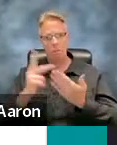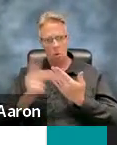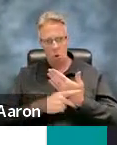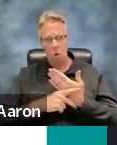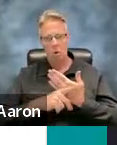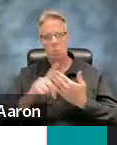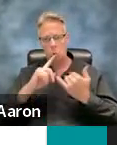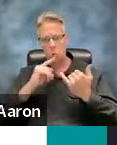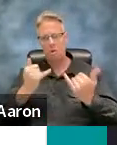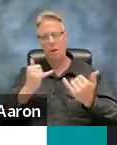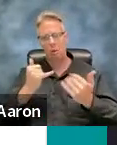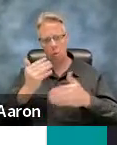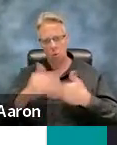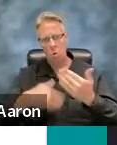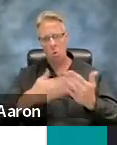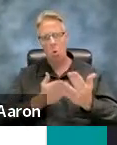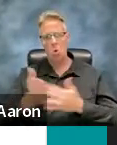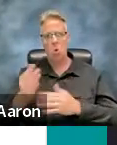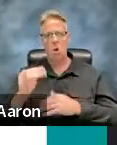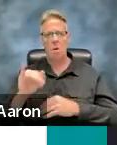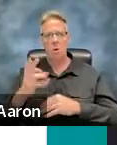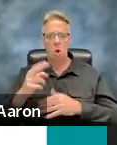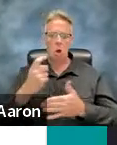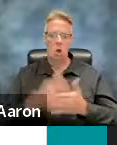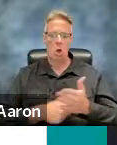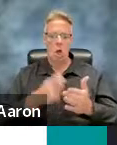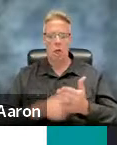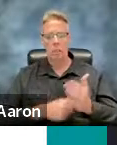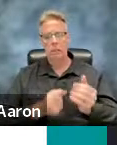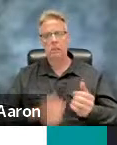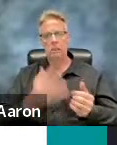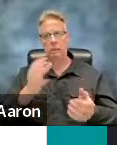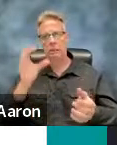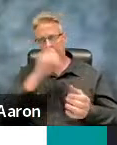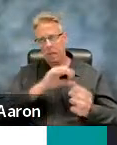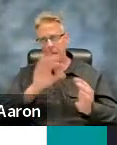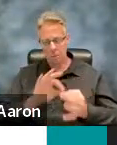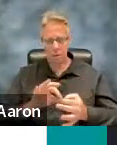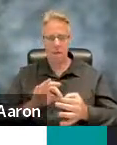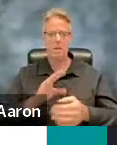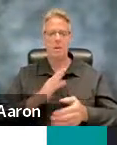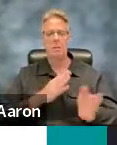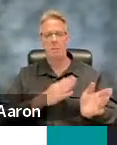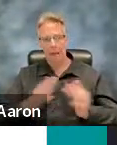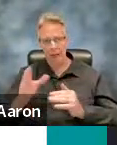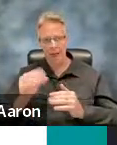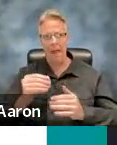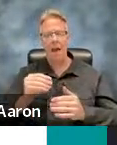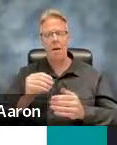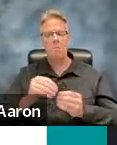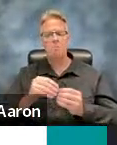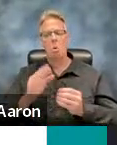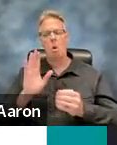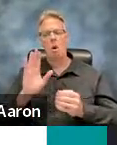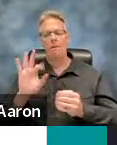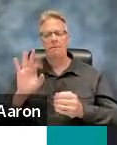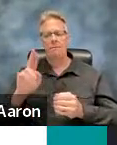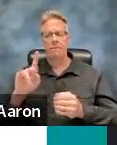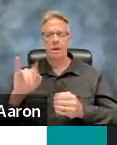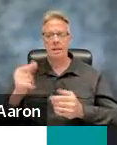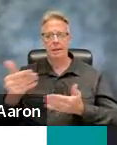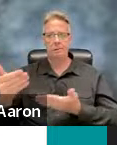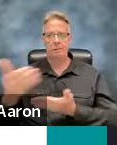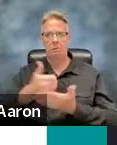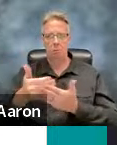through an IBR cost estimate exercise and funding plan update. So we'll be able to bring that to